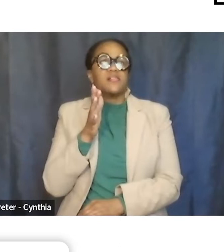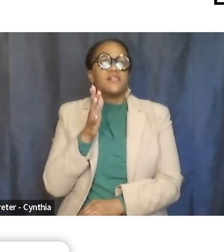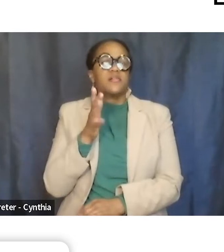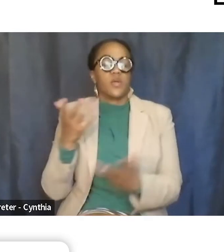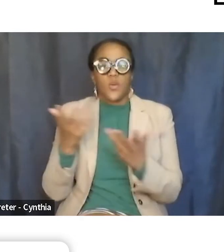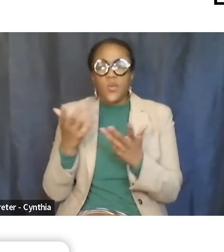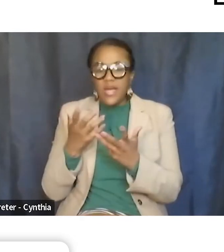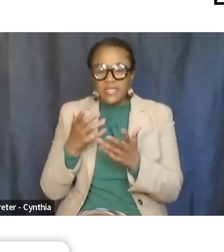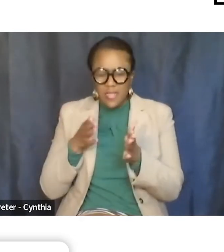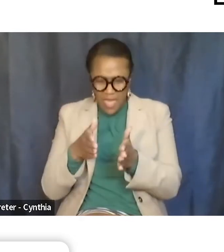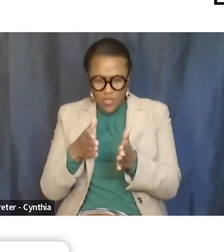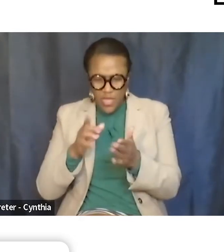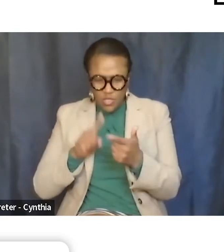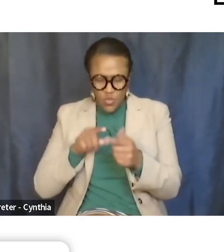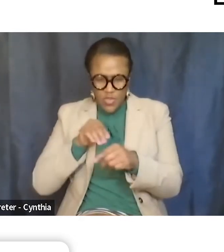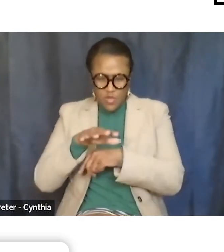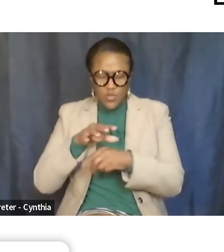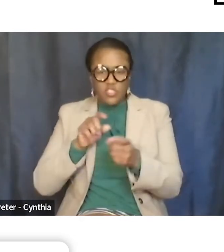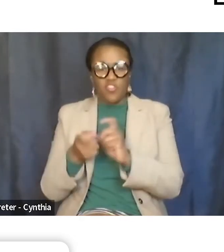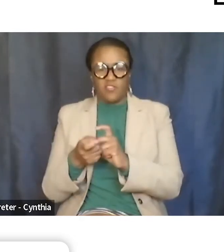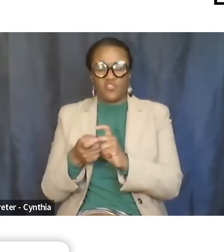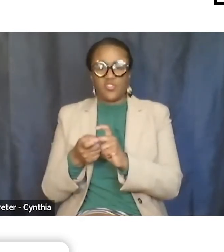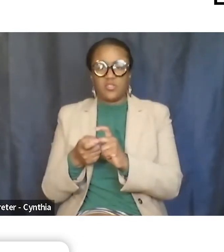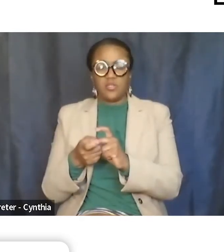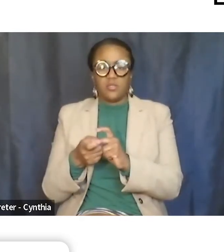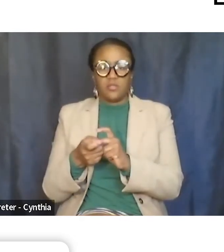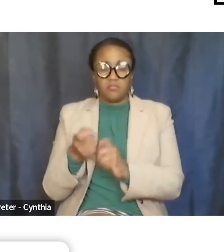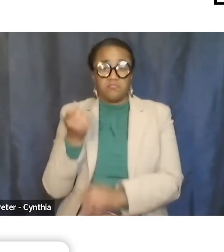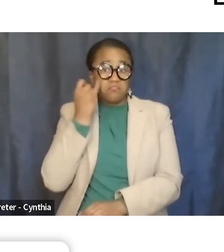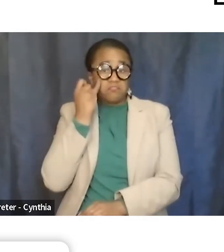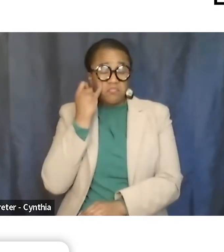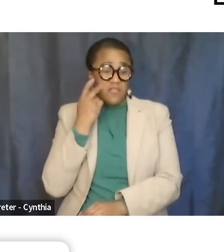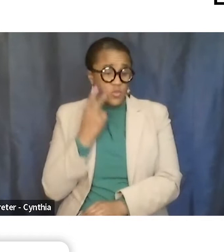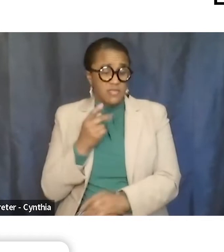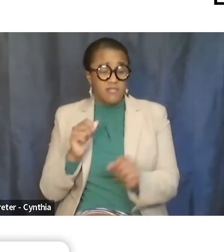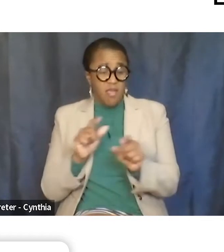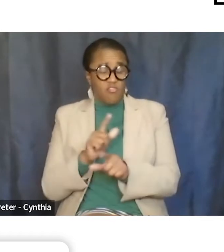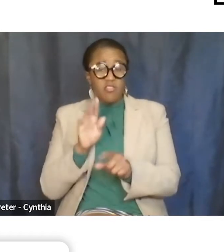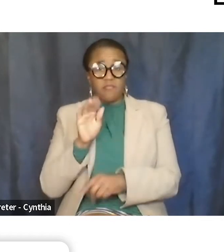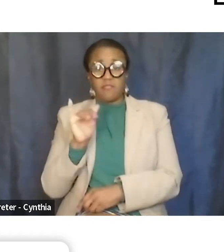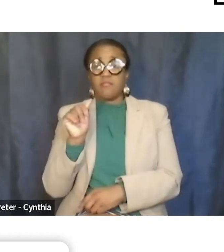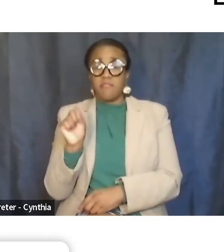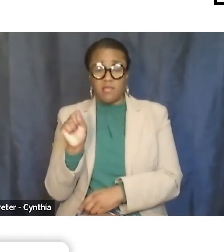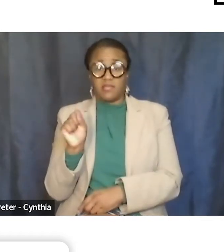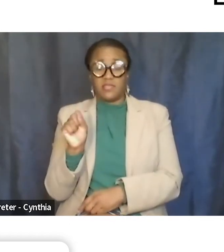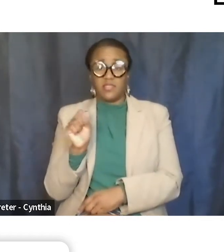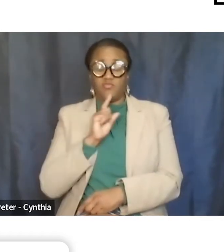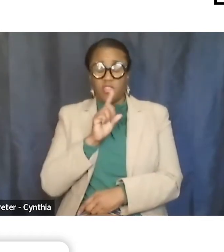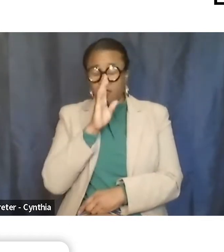what is the pathway to influence change when seeing algorithmic bias so